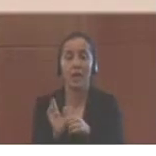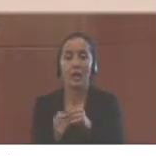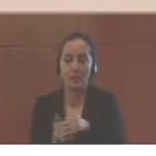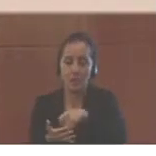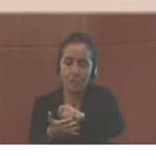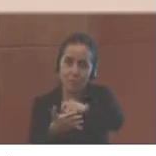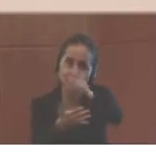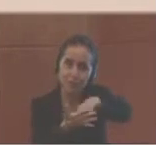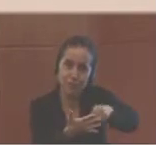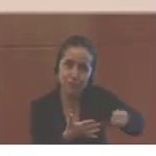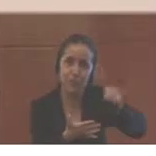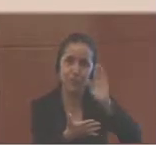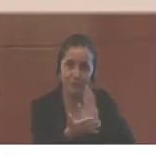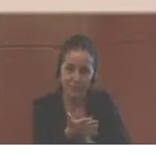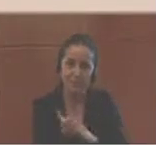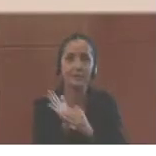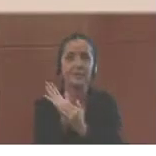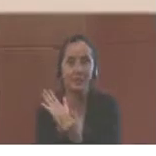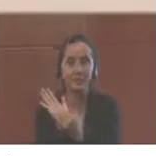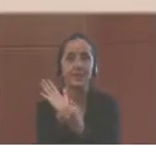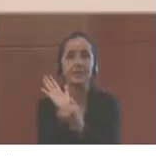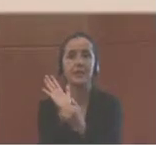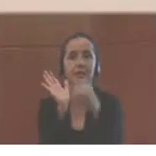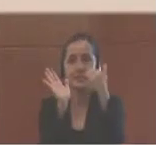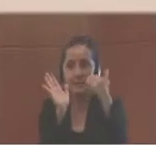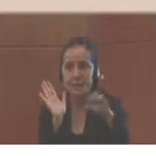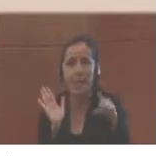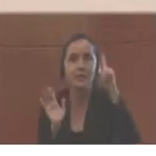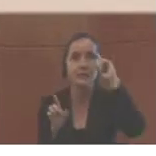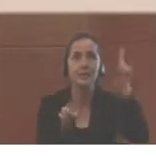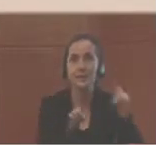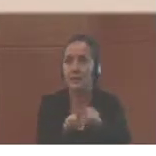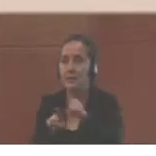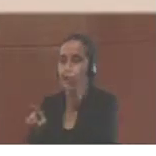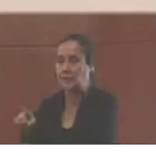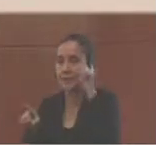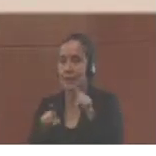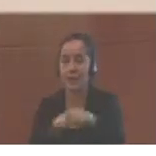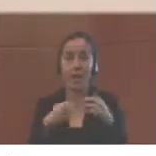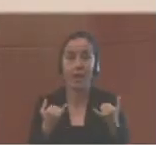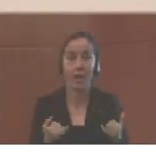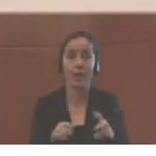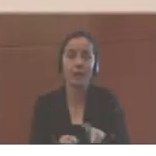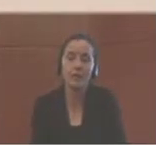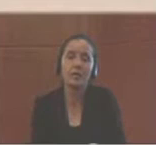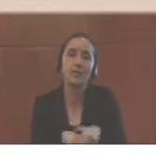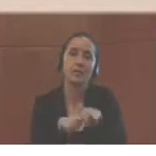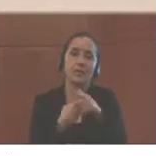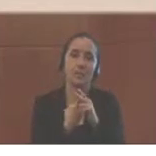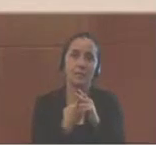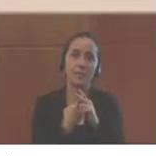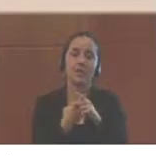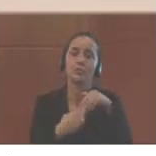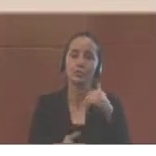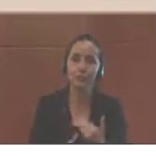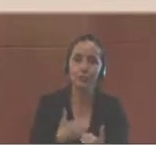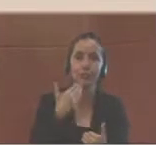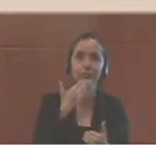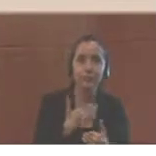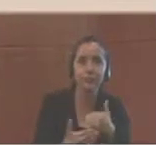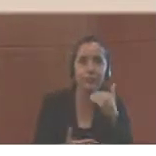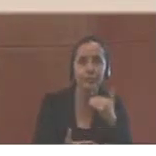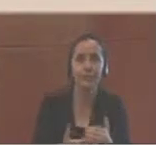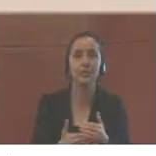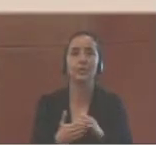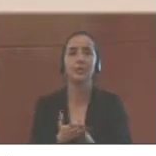communique has been endorsed. We have received the declarations, and now we are going to